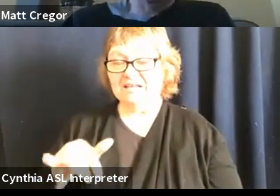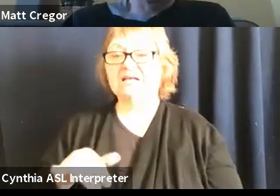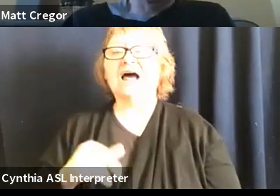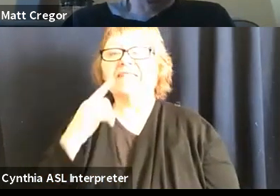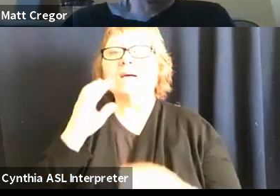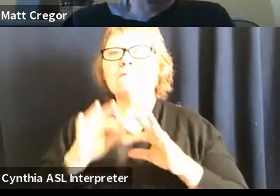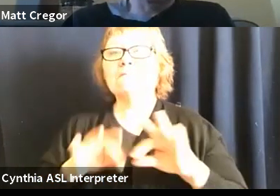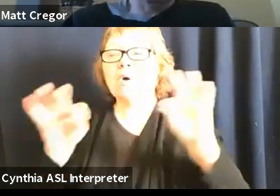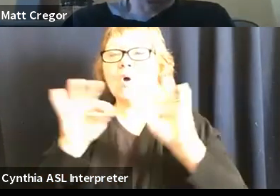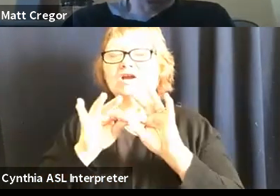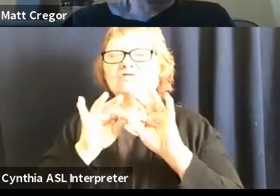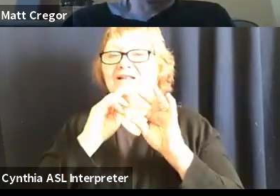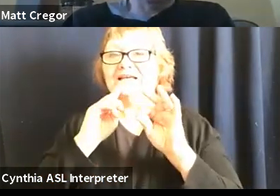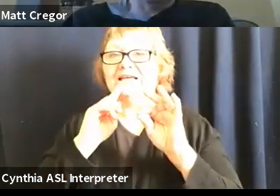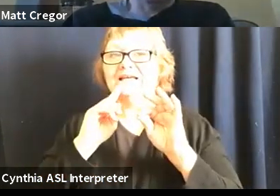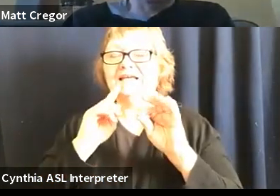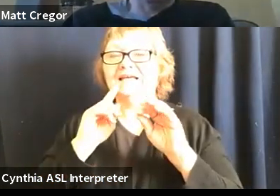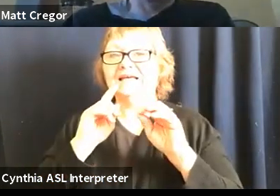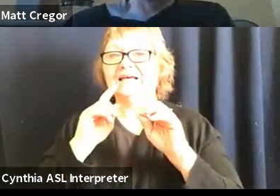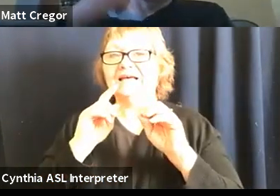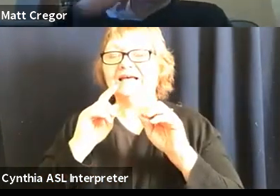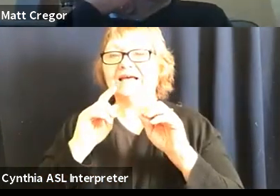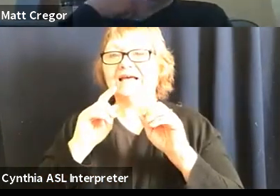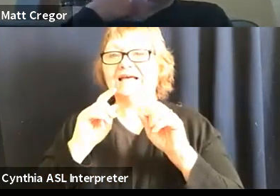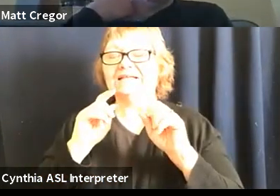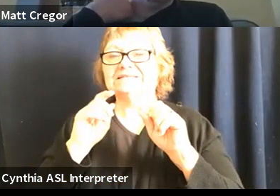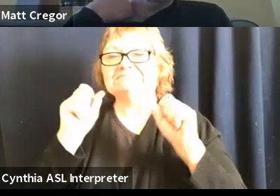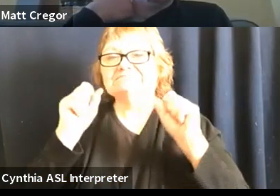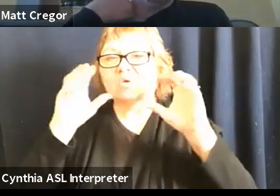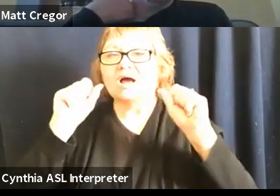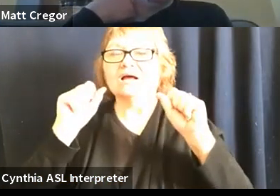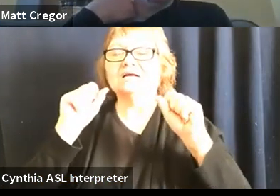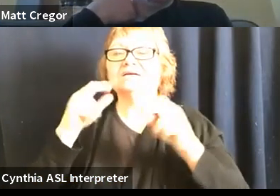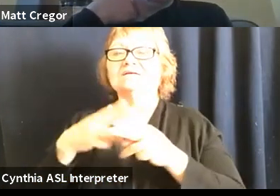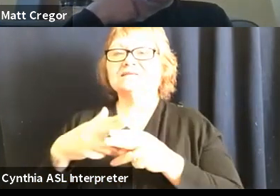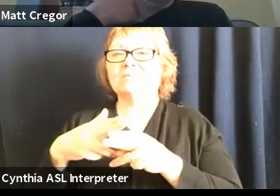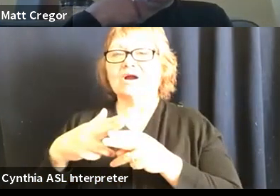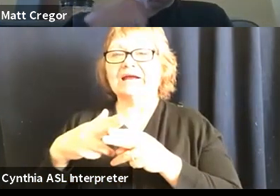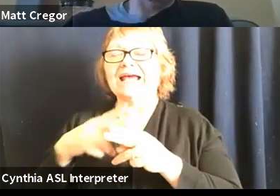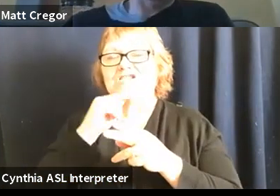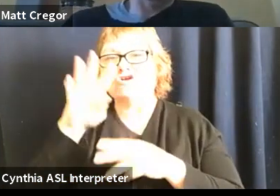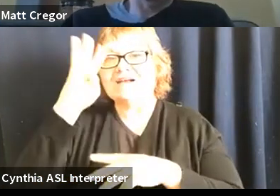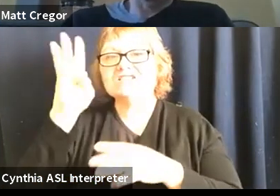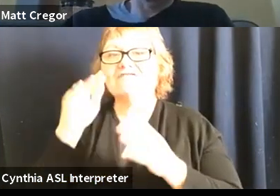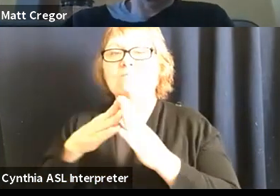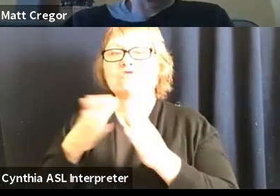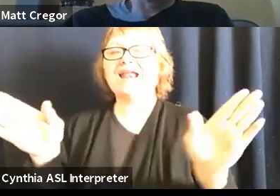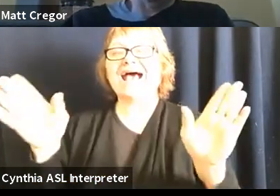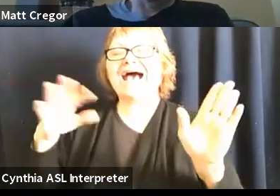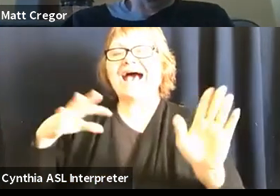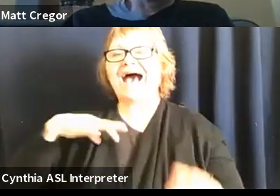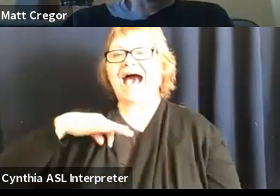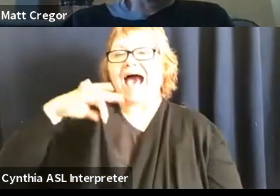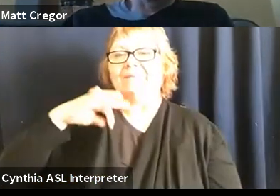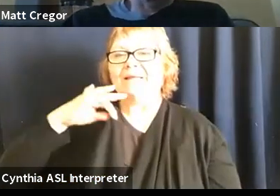and revolutionary idea of the temporary plan that's in place right now is the creation of a broad applicant pool and the